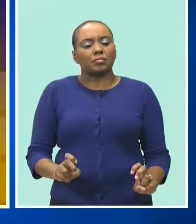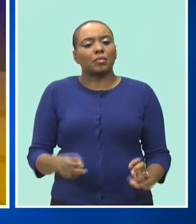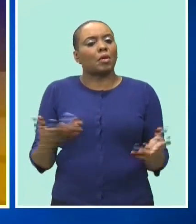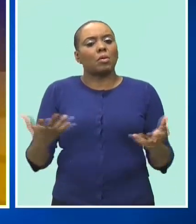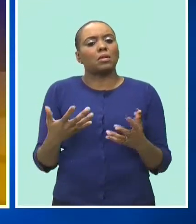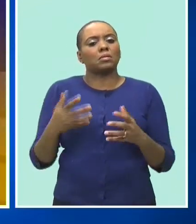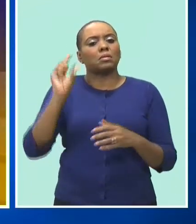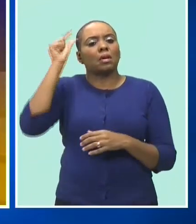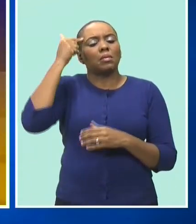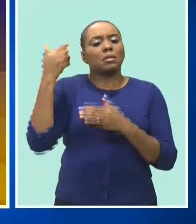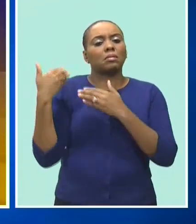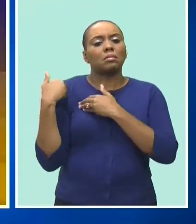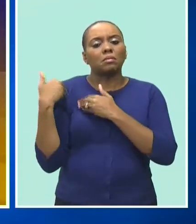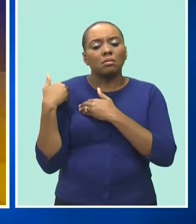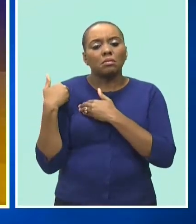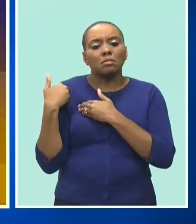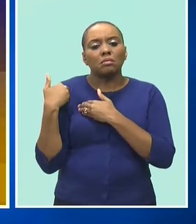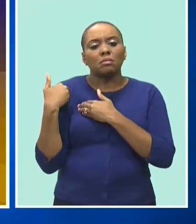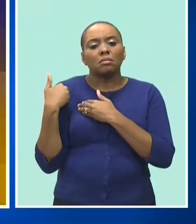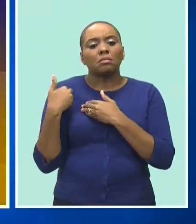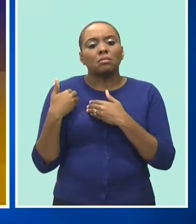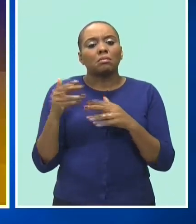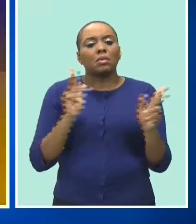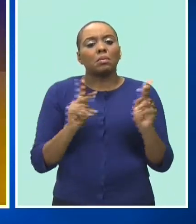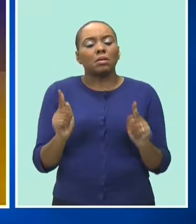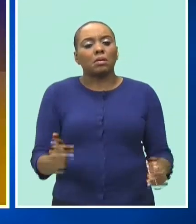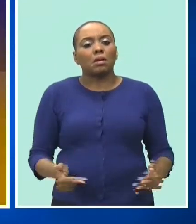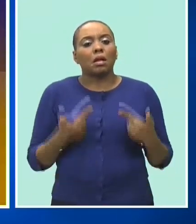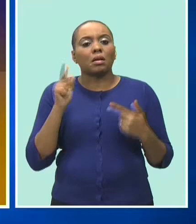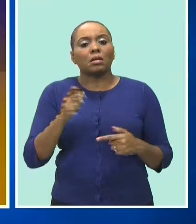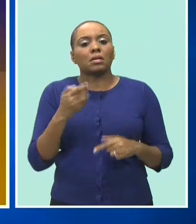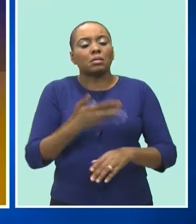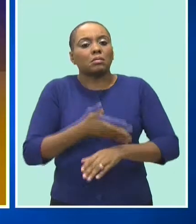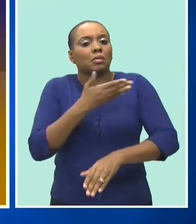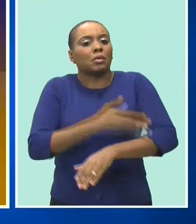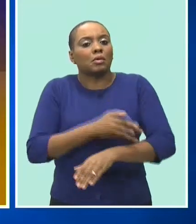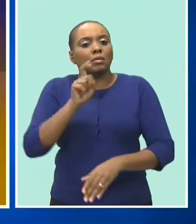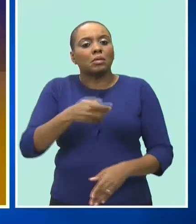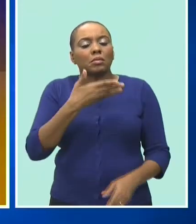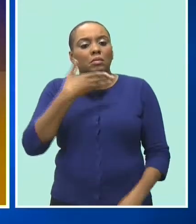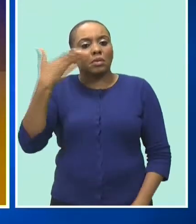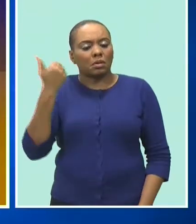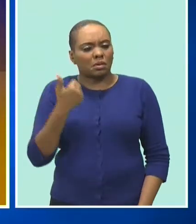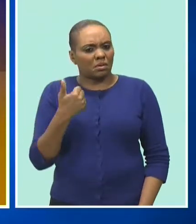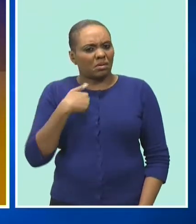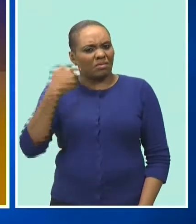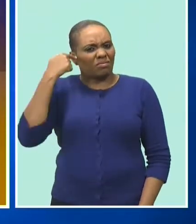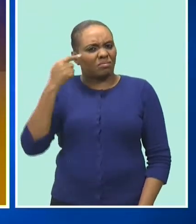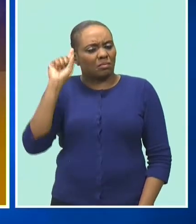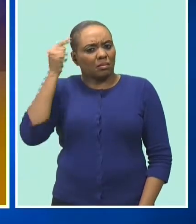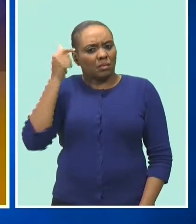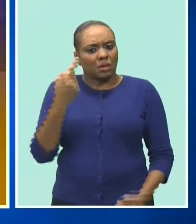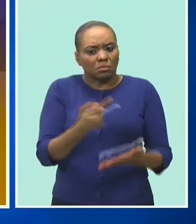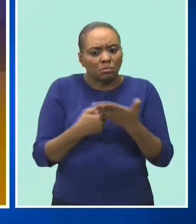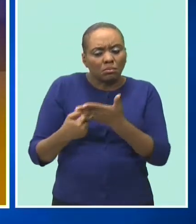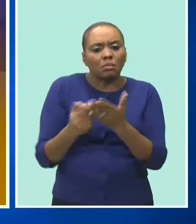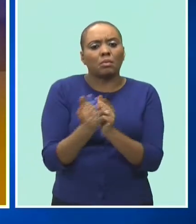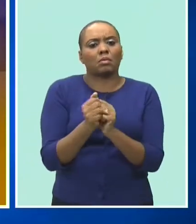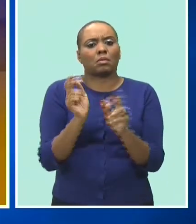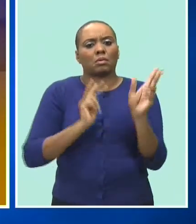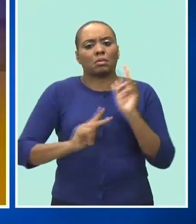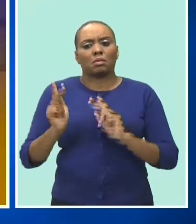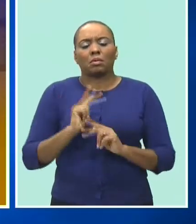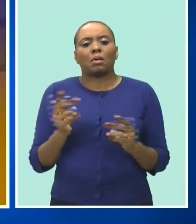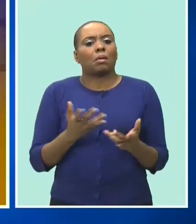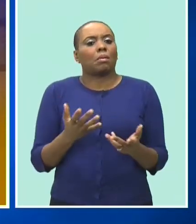of government is to make people's lives better, and I think government understands that responsibility, and it's important that government engages with the people to understand